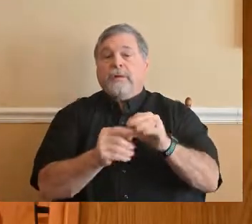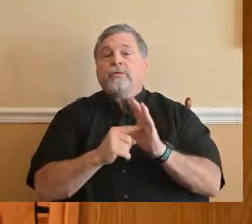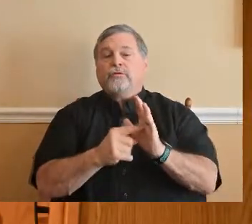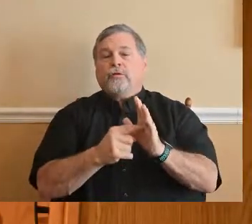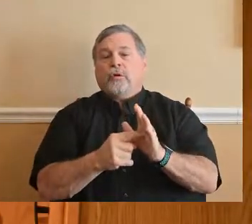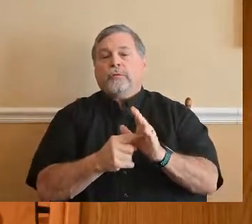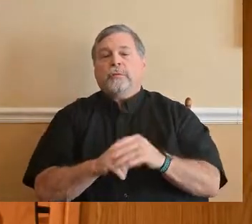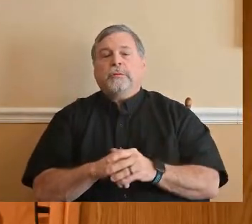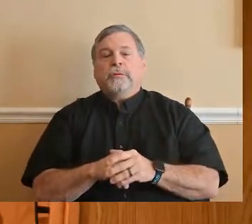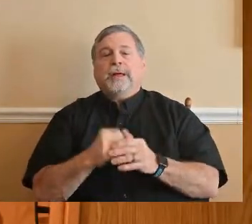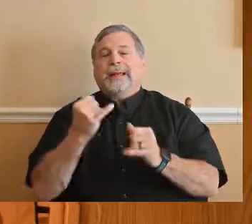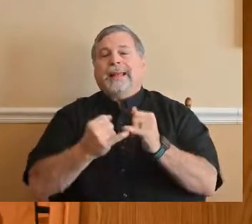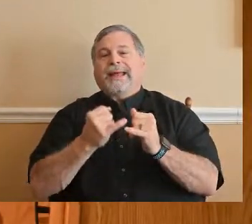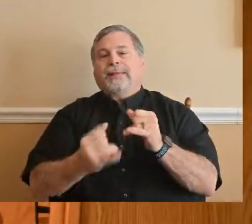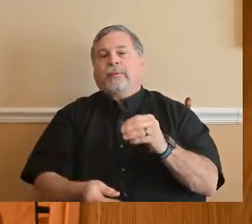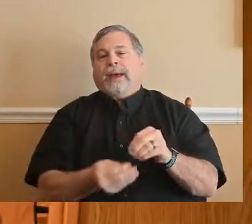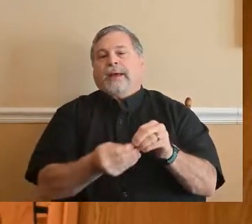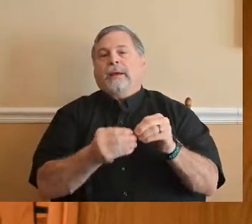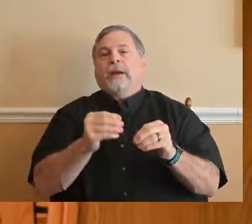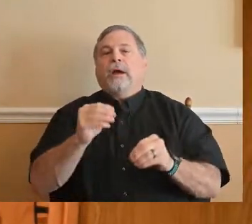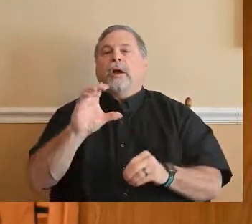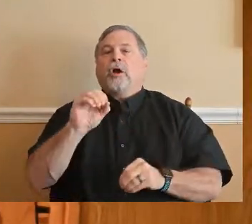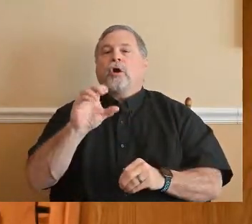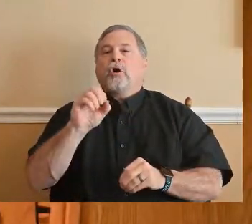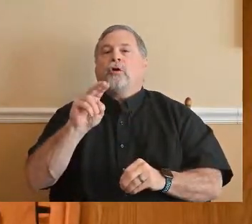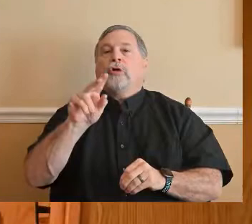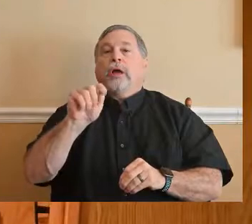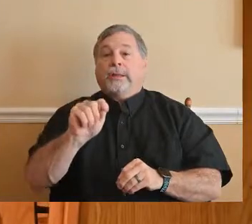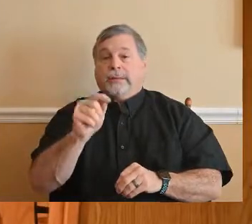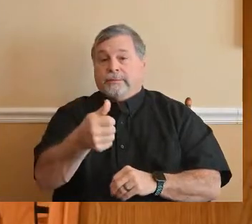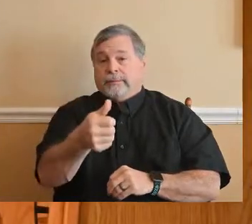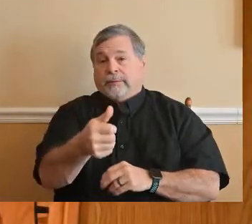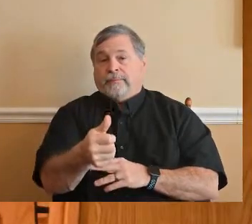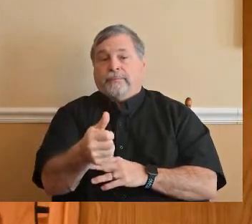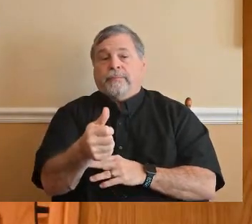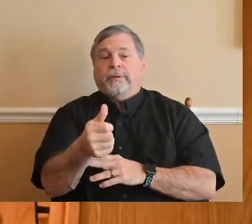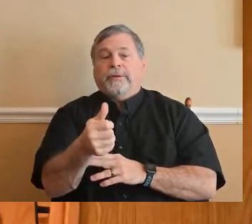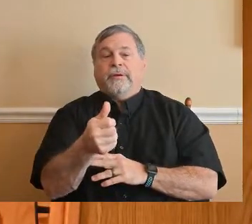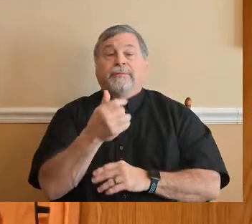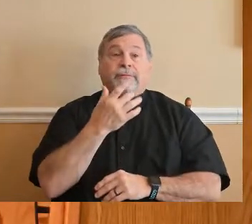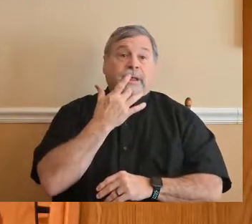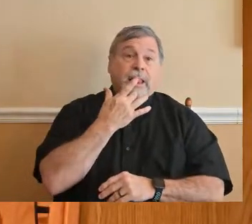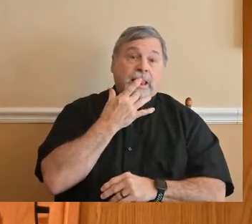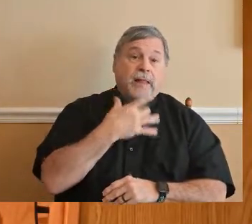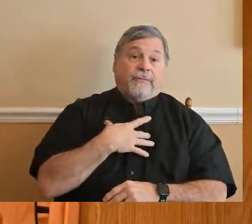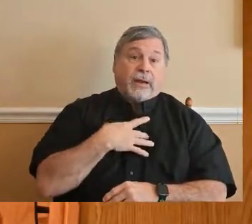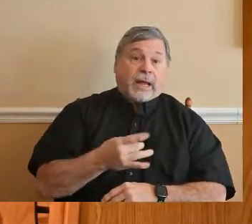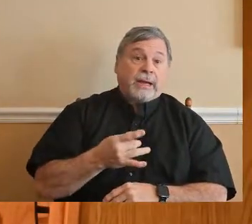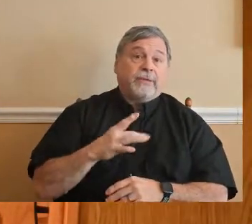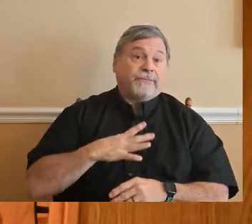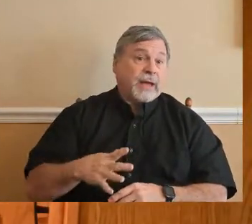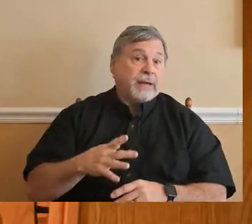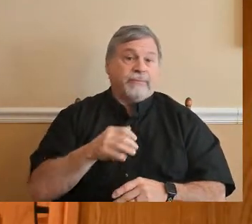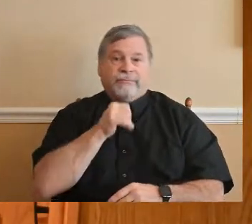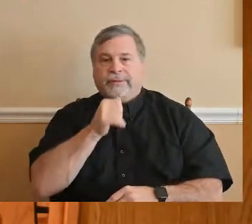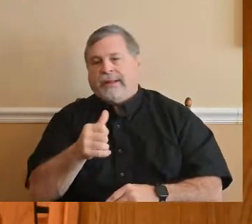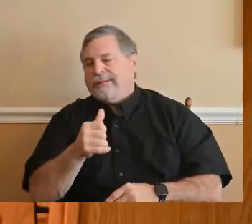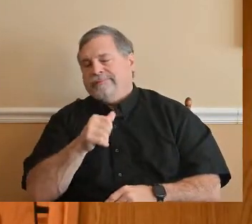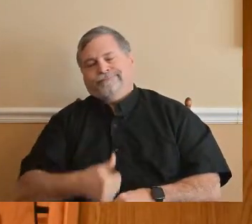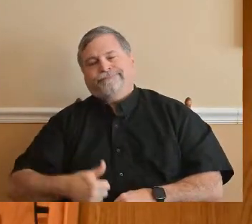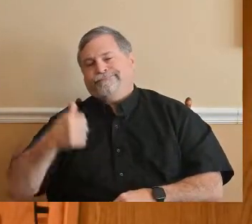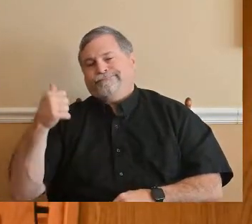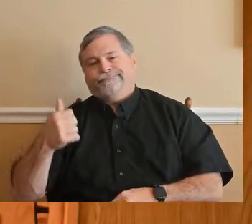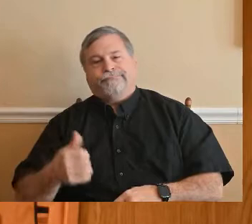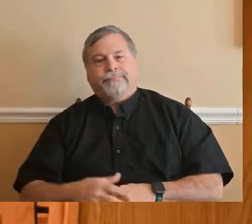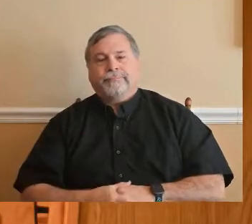some close-ups of that. The last thing we're going to do is we're going to put a little bit of coconut on here. And again, if you like coconut, that's great. If you don't add